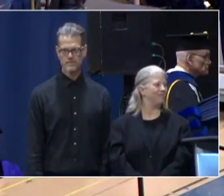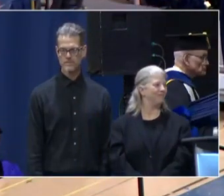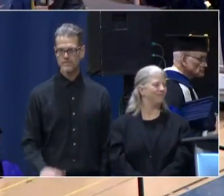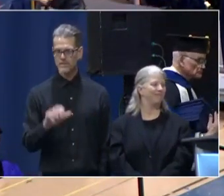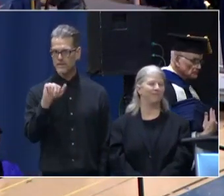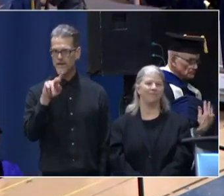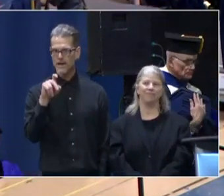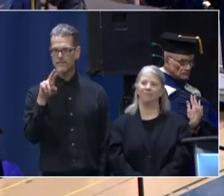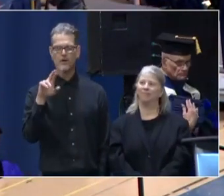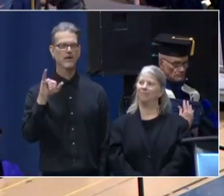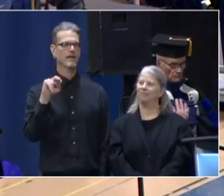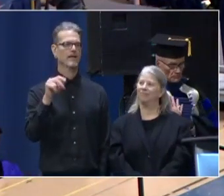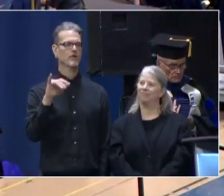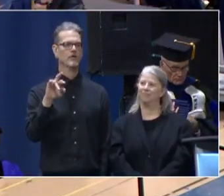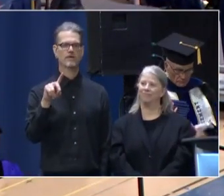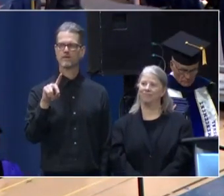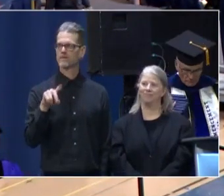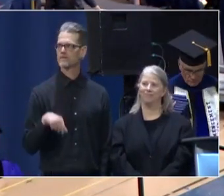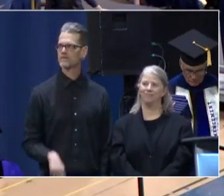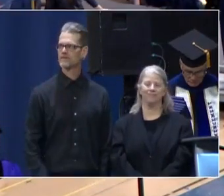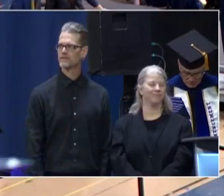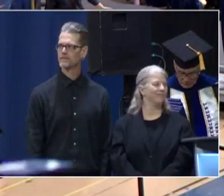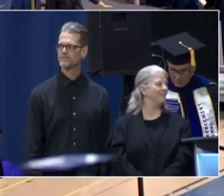Amber Ingram.